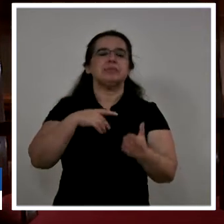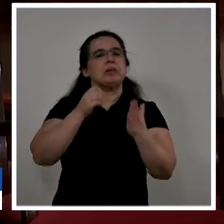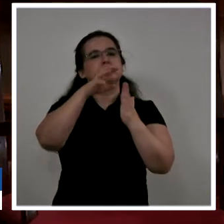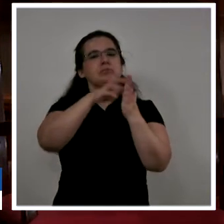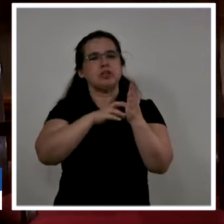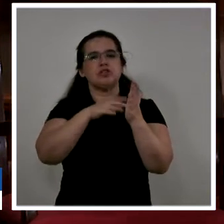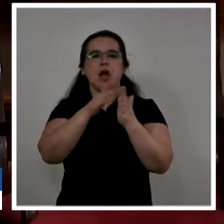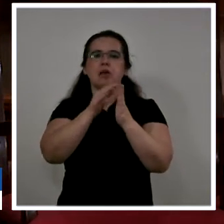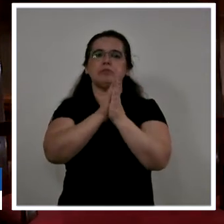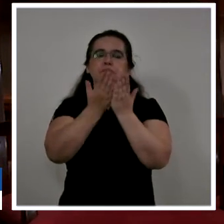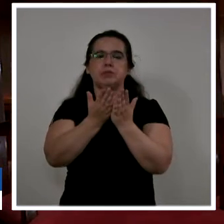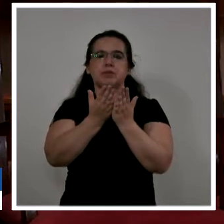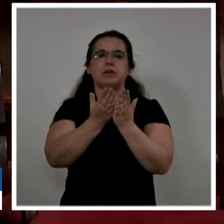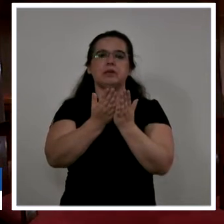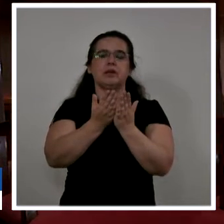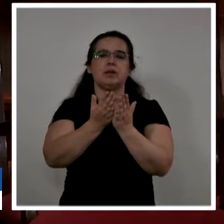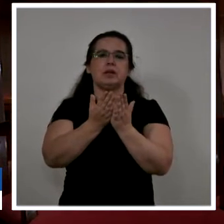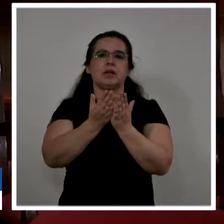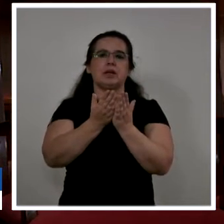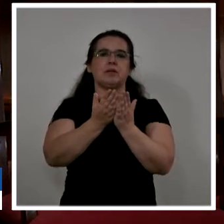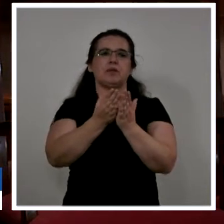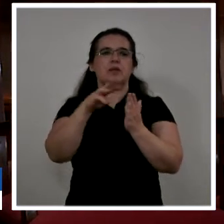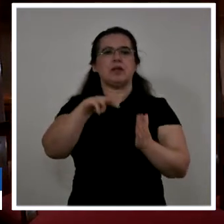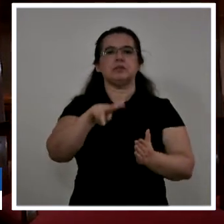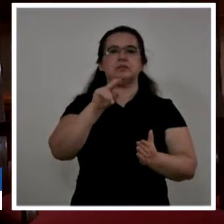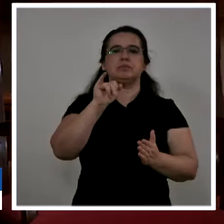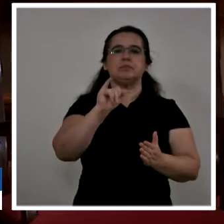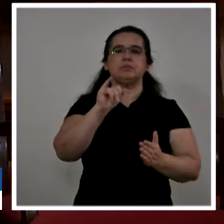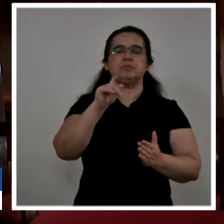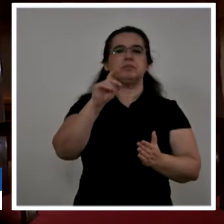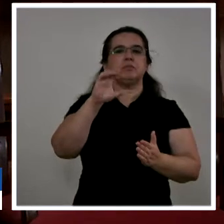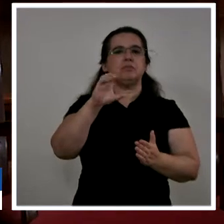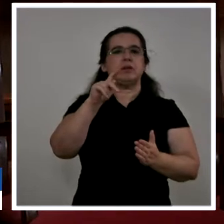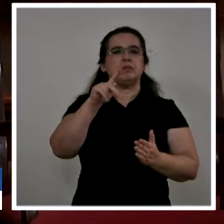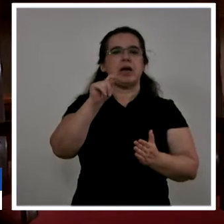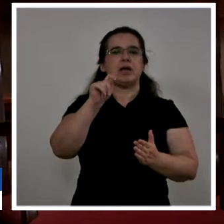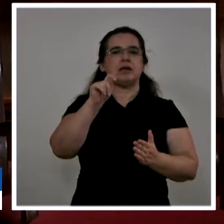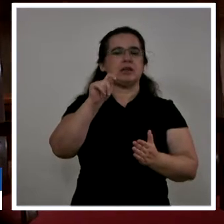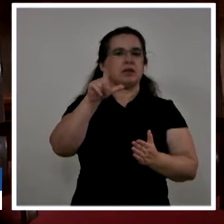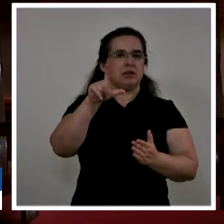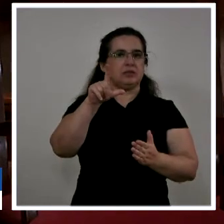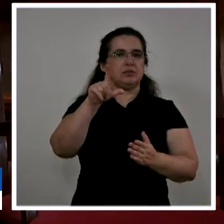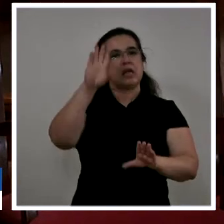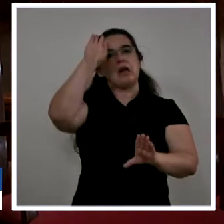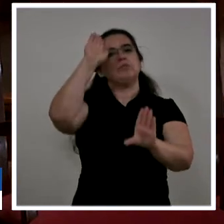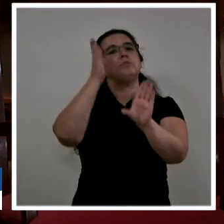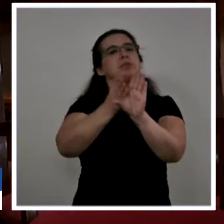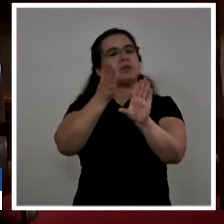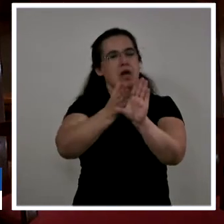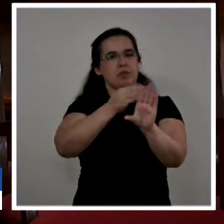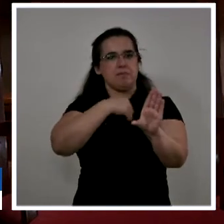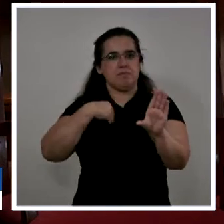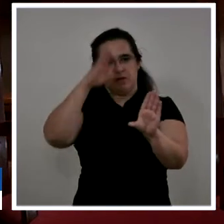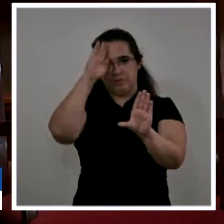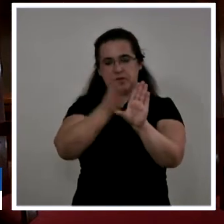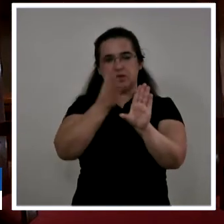de um dos... Michael Rutter, I'm sorry. Michael Rutter, um dos psicólogos, psychologists. A psychiatrist who... Psiquiatras. He